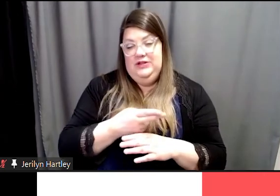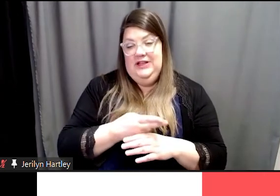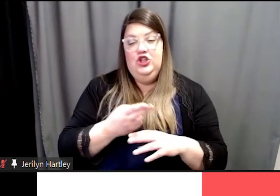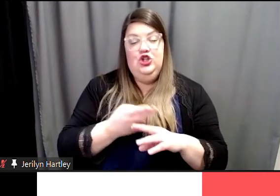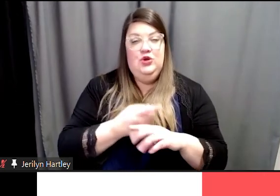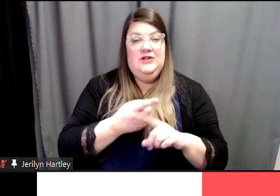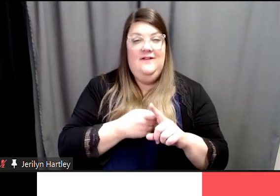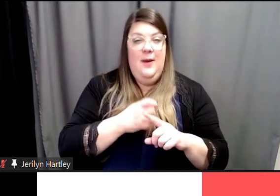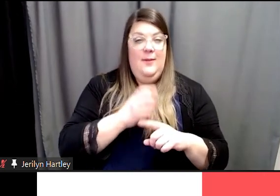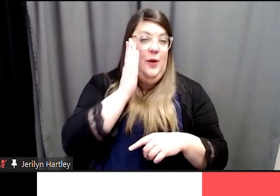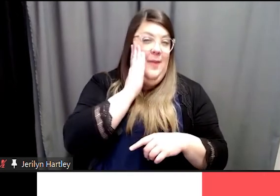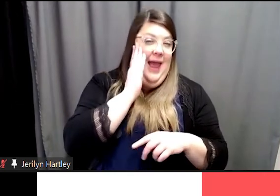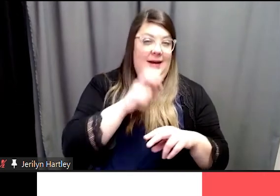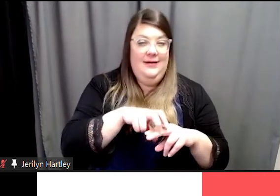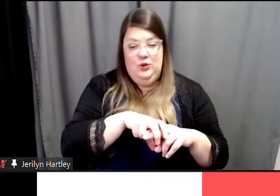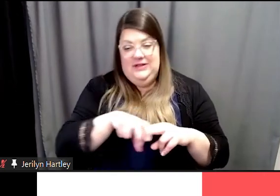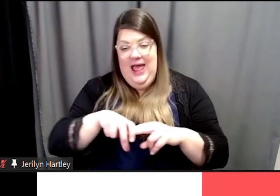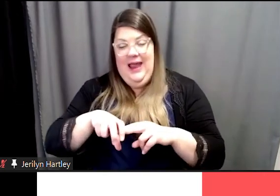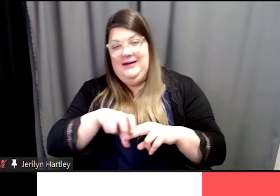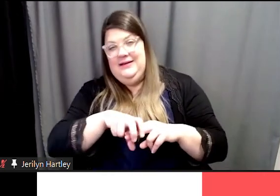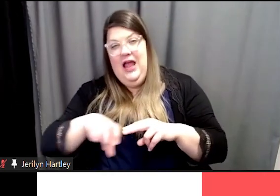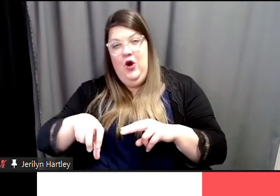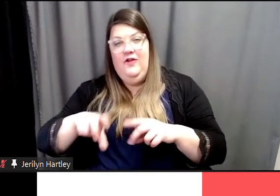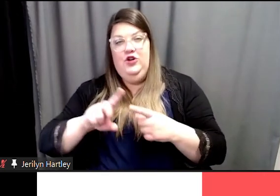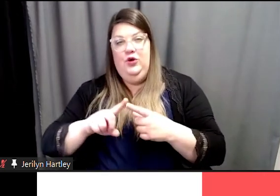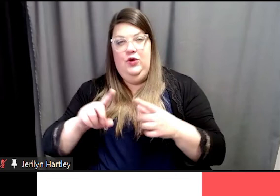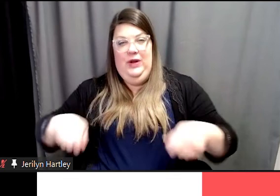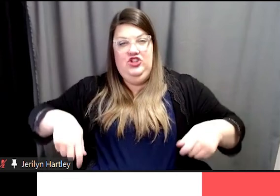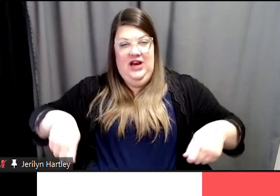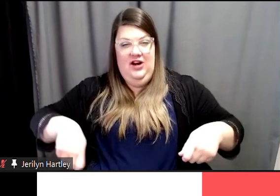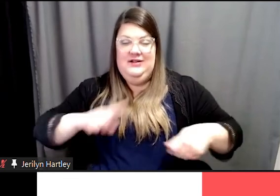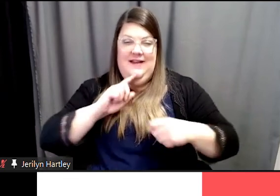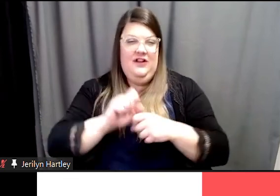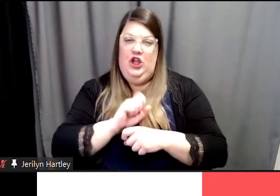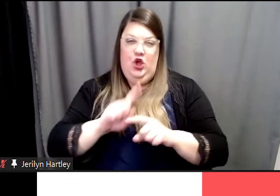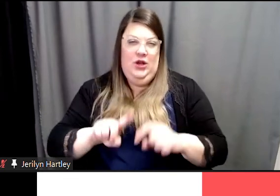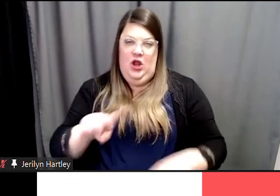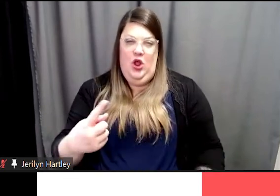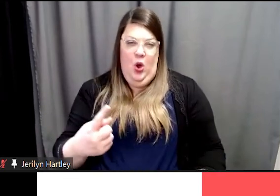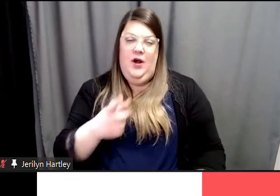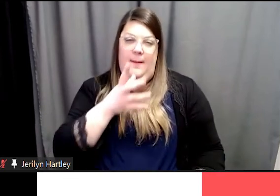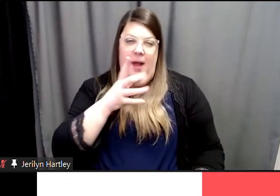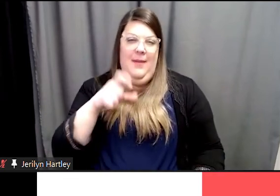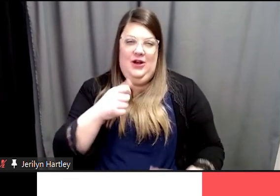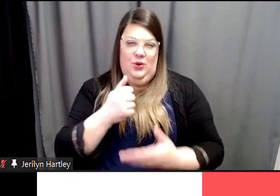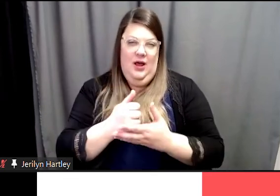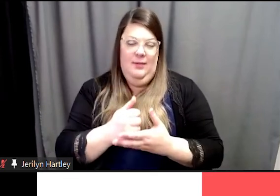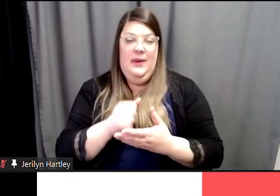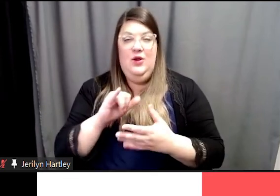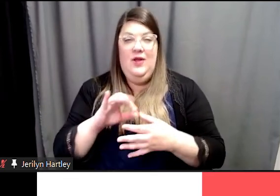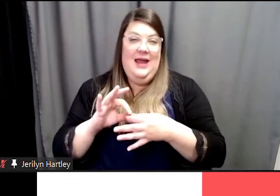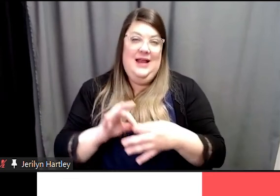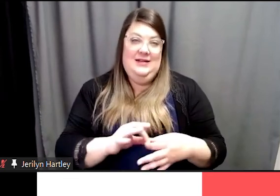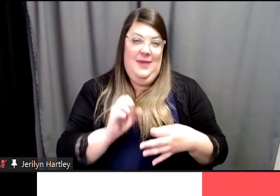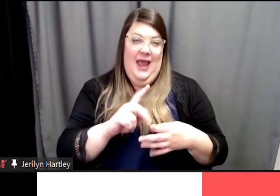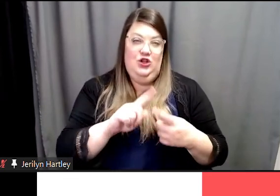from her bed to the wheelchair, and she definitely couldn't do it alone. Like, her mom had to help her move. So that again ties back to what I was